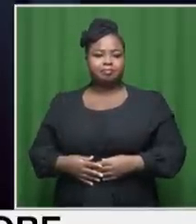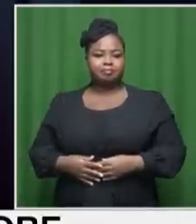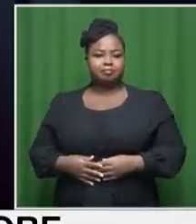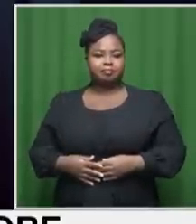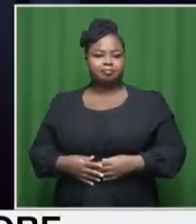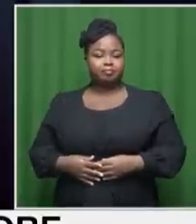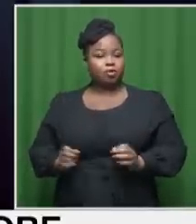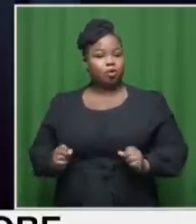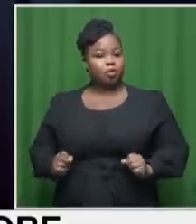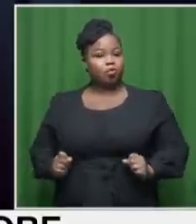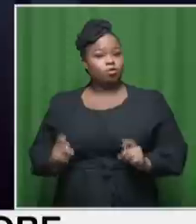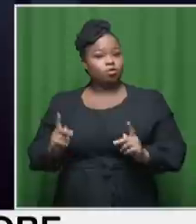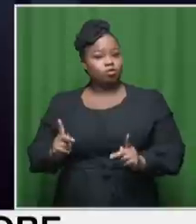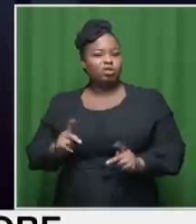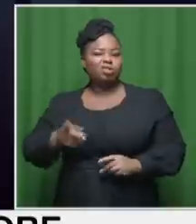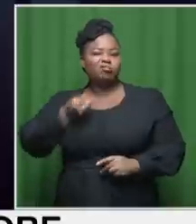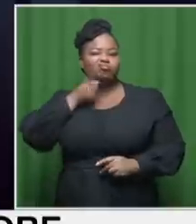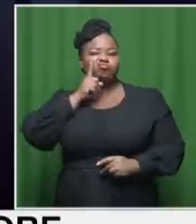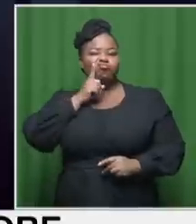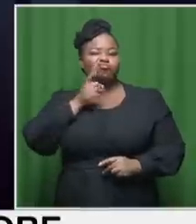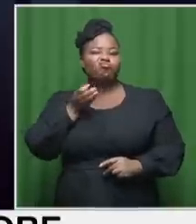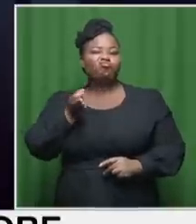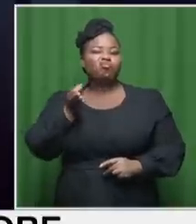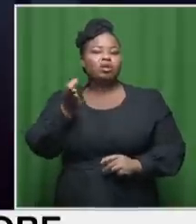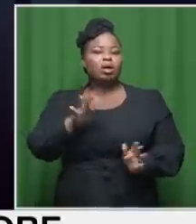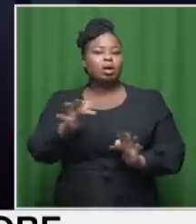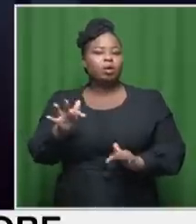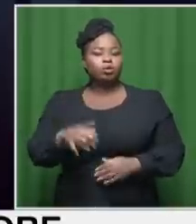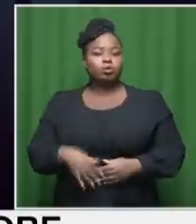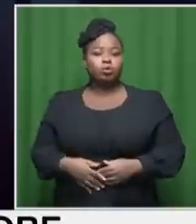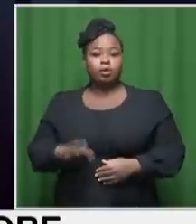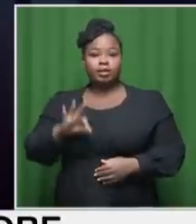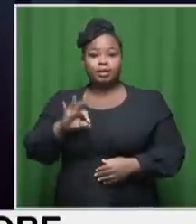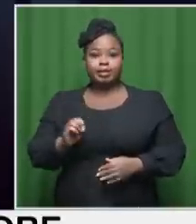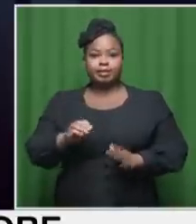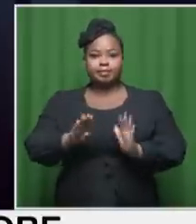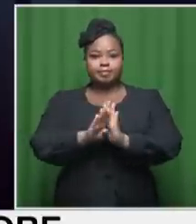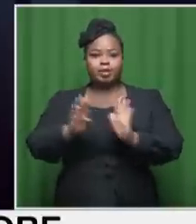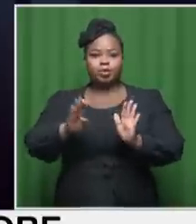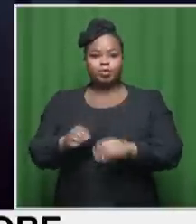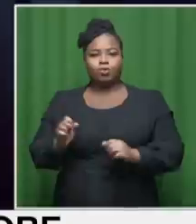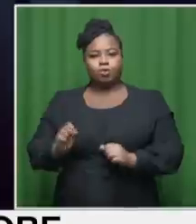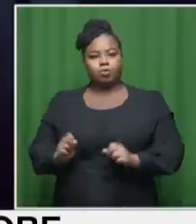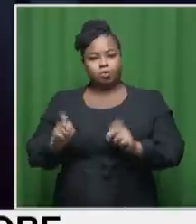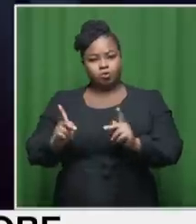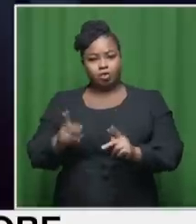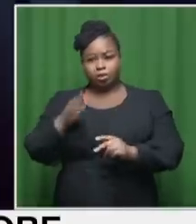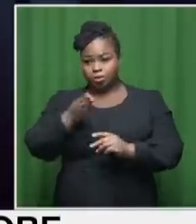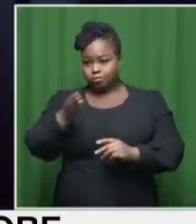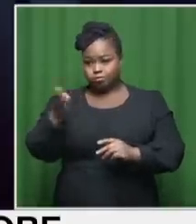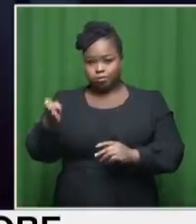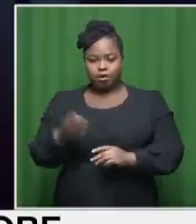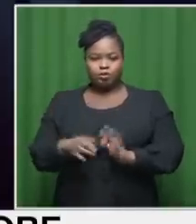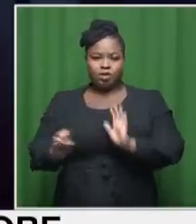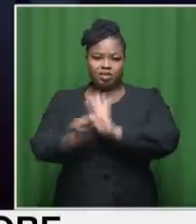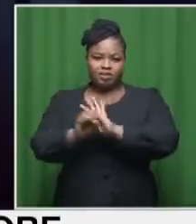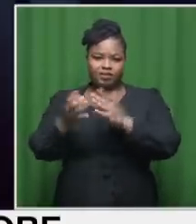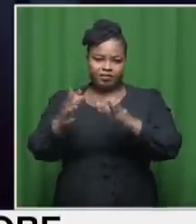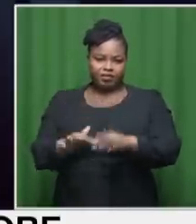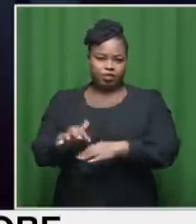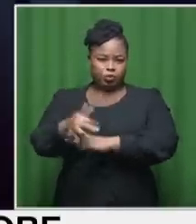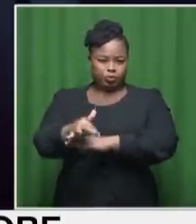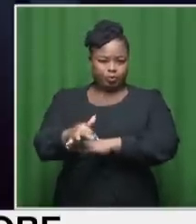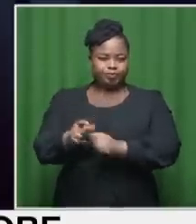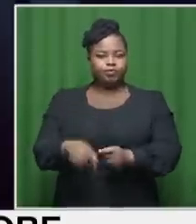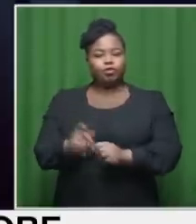looks at the opportunity pipeline that is there. We've identified about 30 billion of opportunities, especially in the export market, that